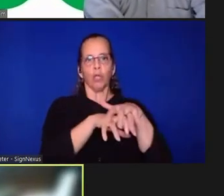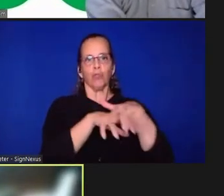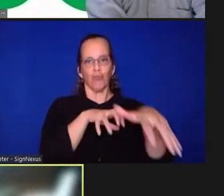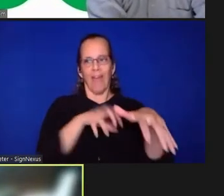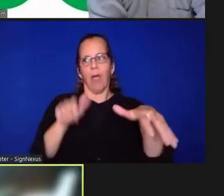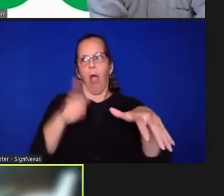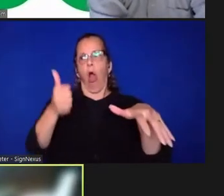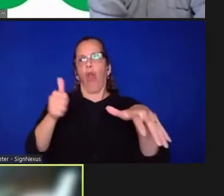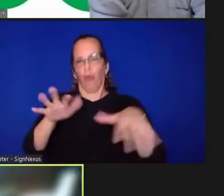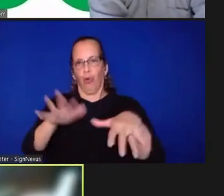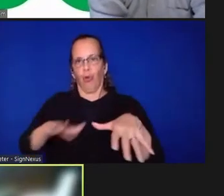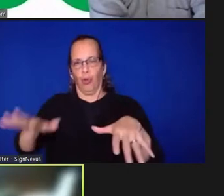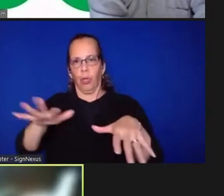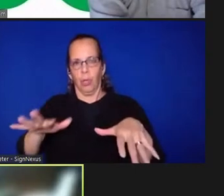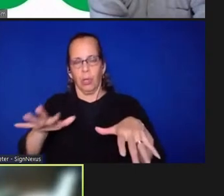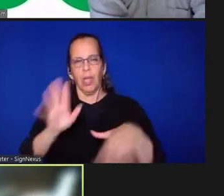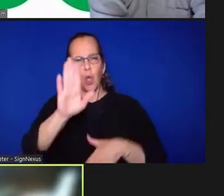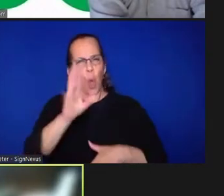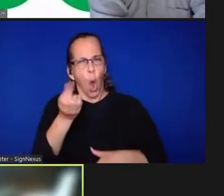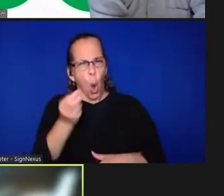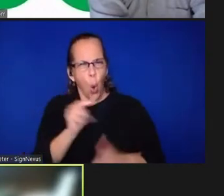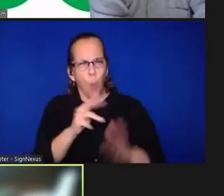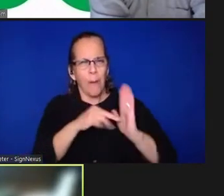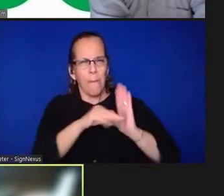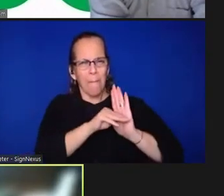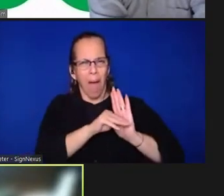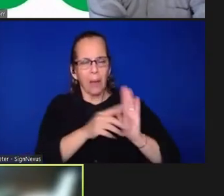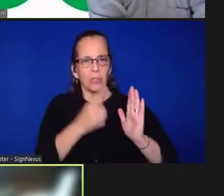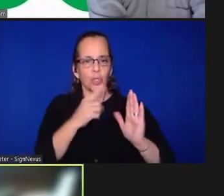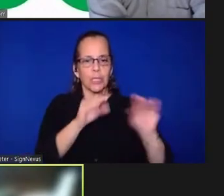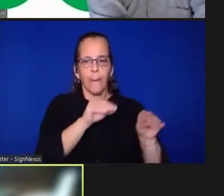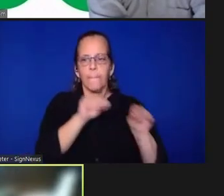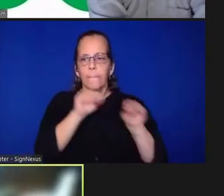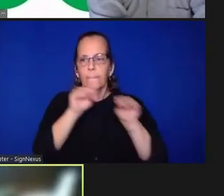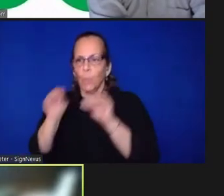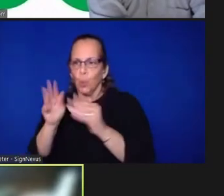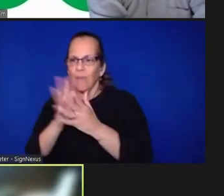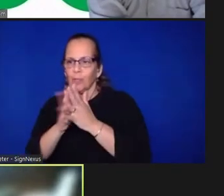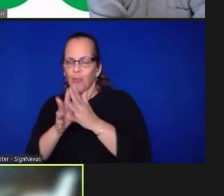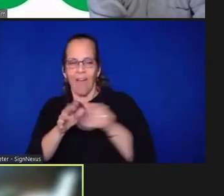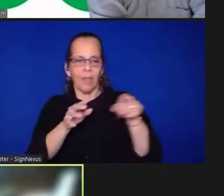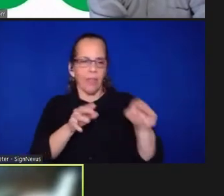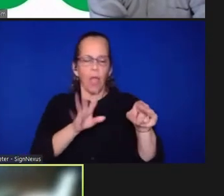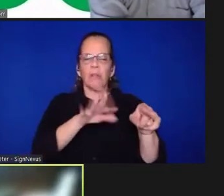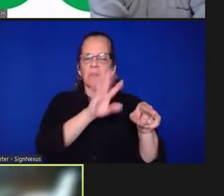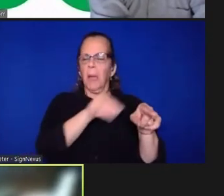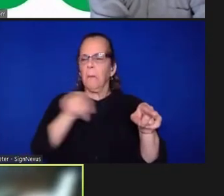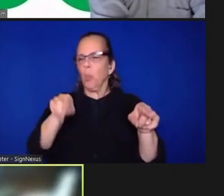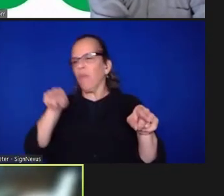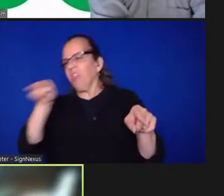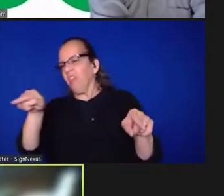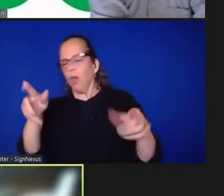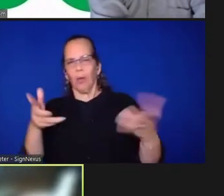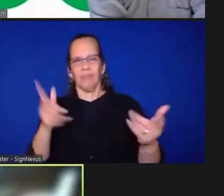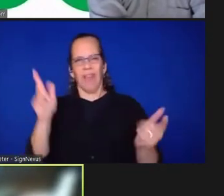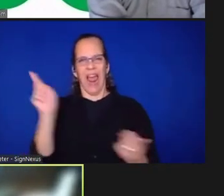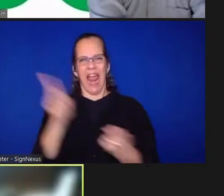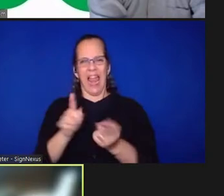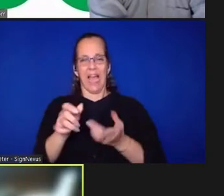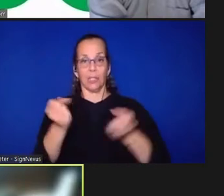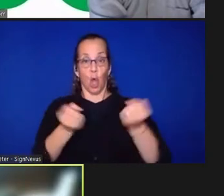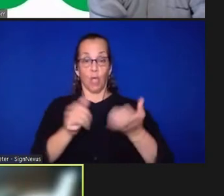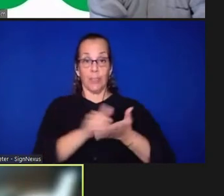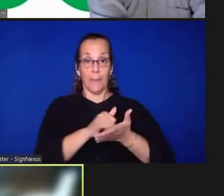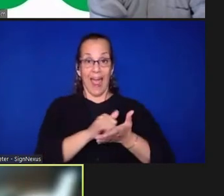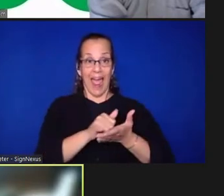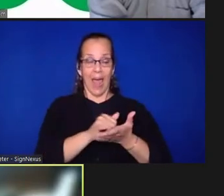even your own model say it's going to move you know you're just going to move traffic around you want less cars in Manhattan either they're going to go in